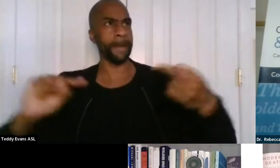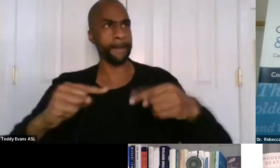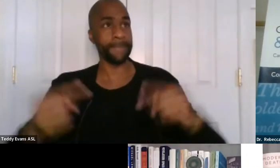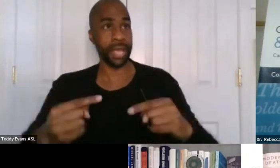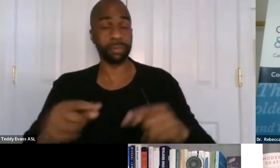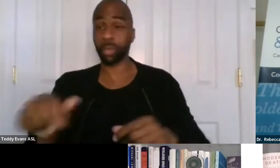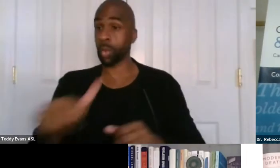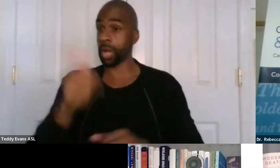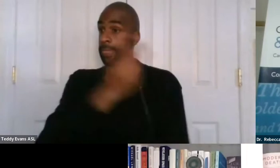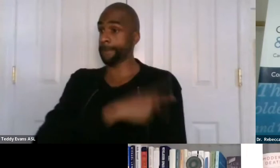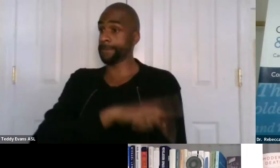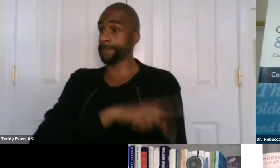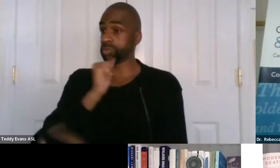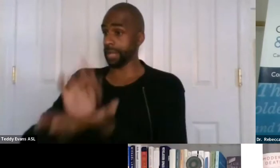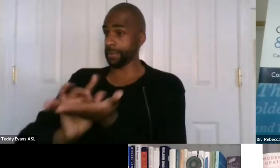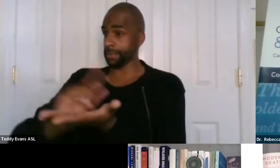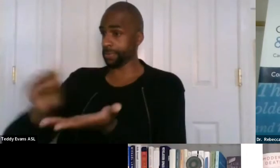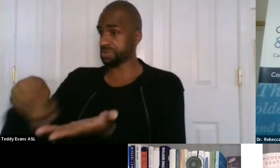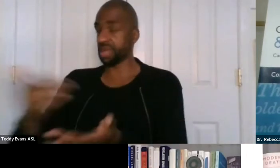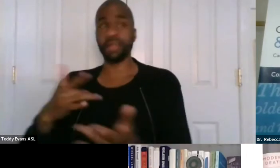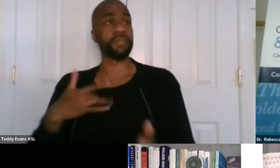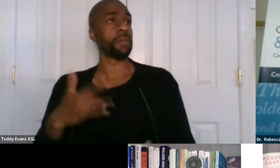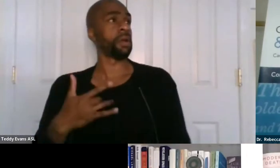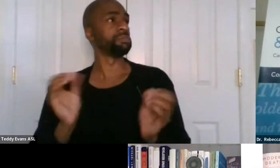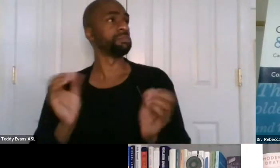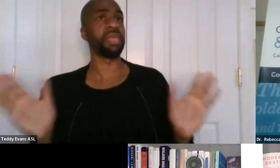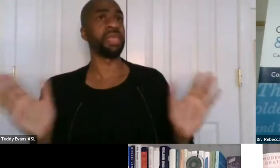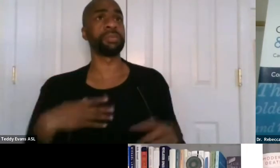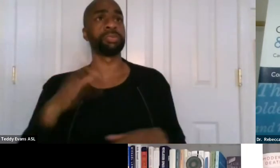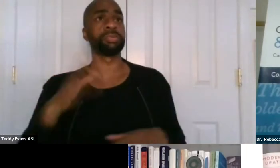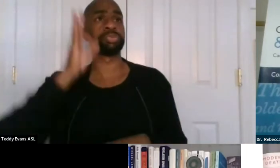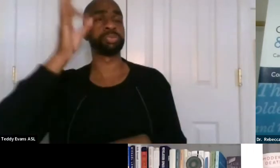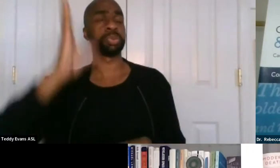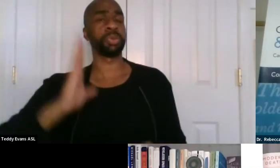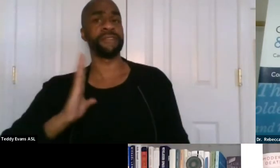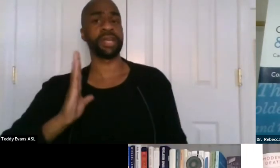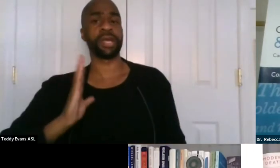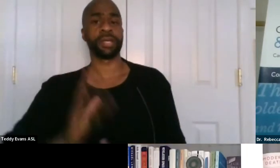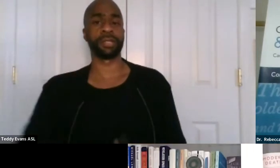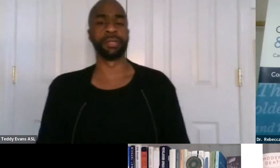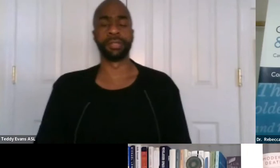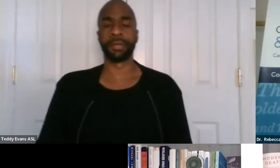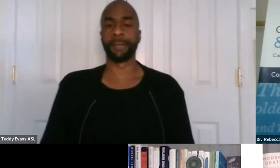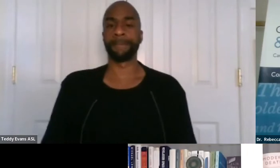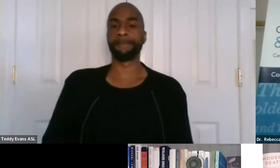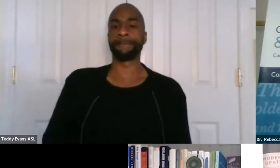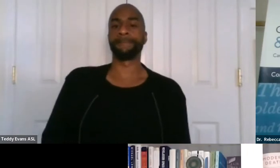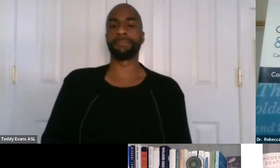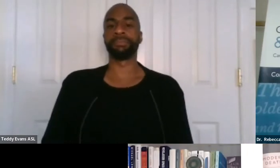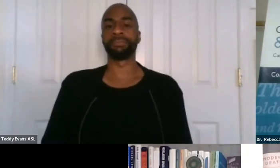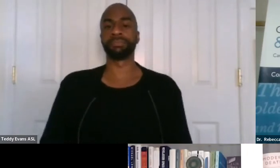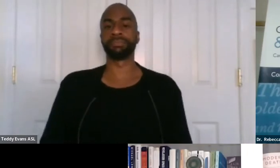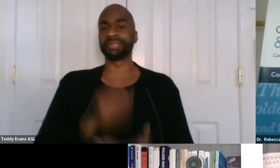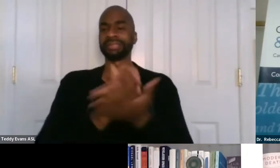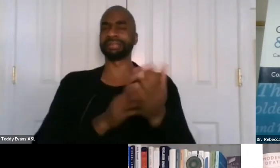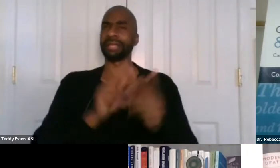think mobility is very important after surgery. I think one of the things that we do is we leave people in bed and let their bodies get deconditioned.